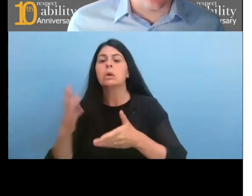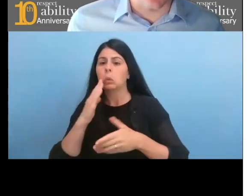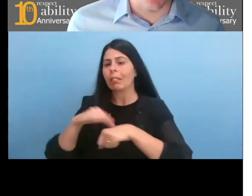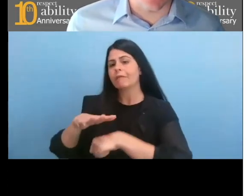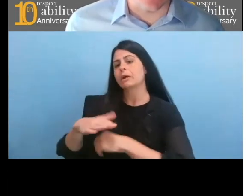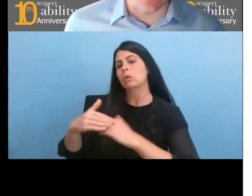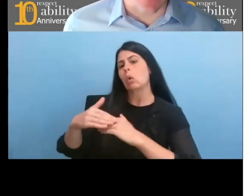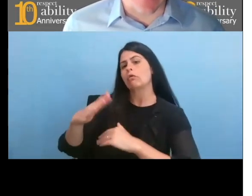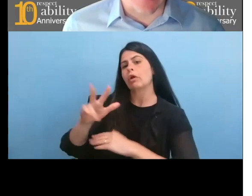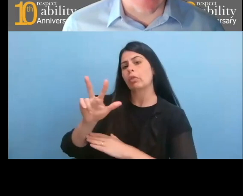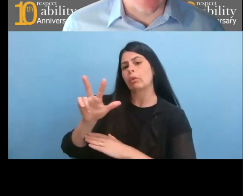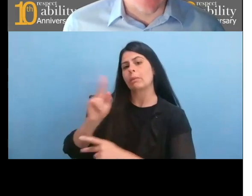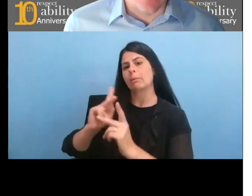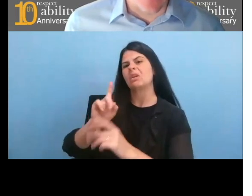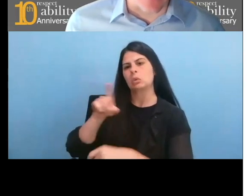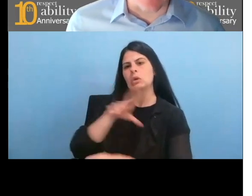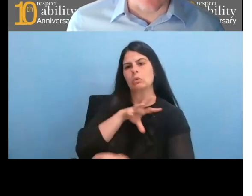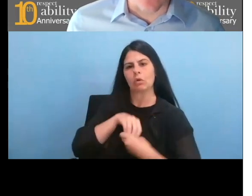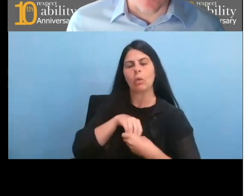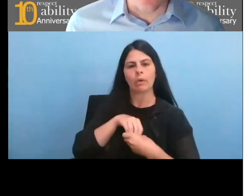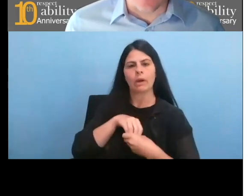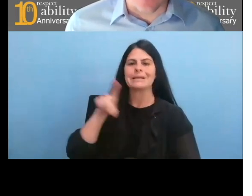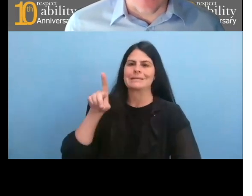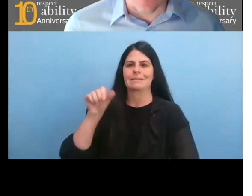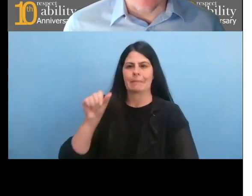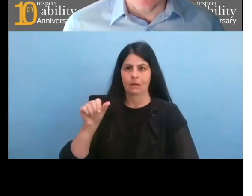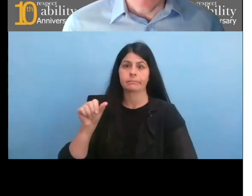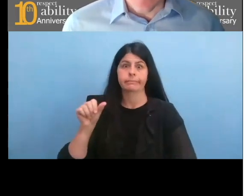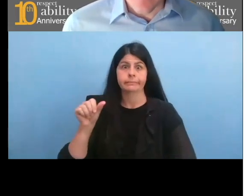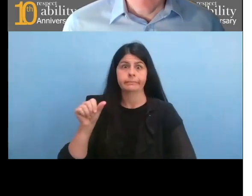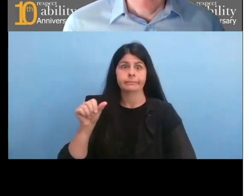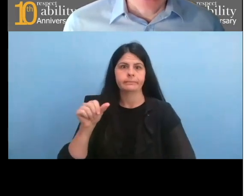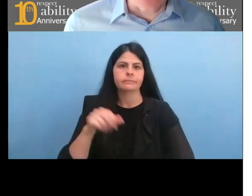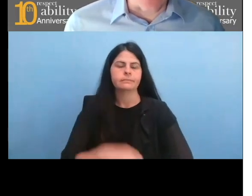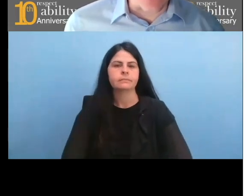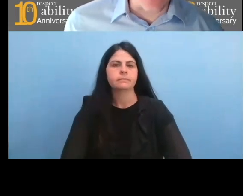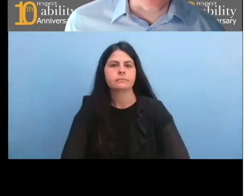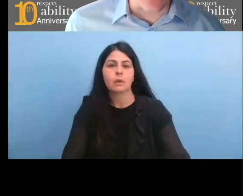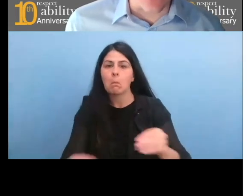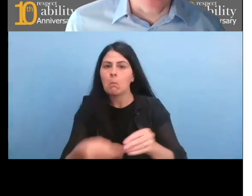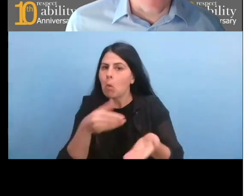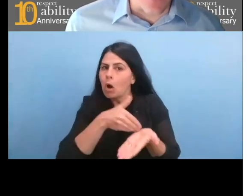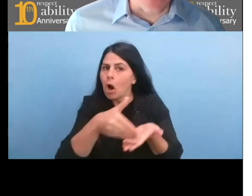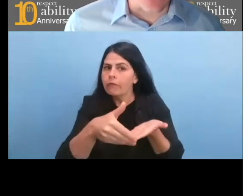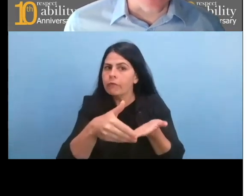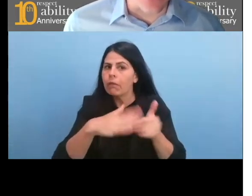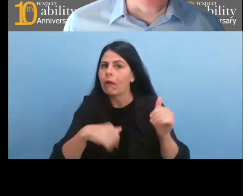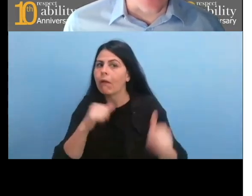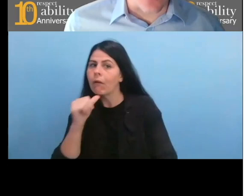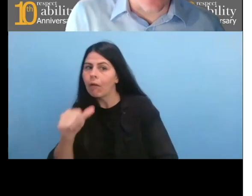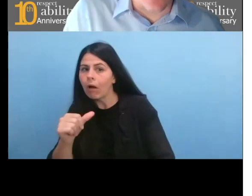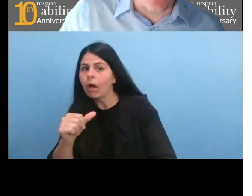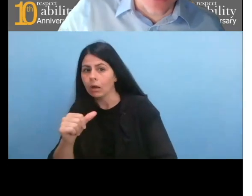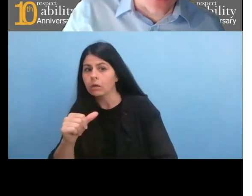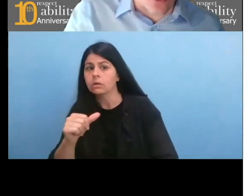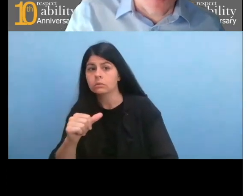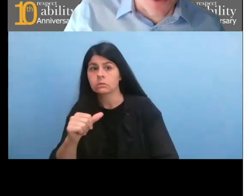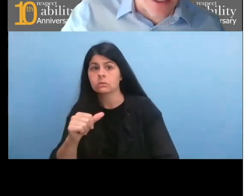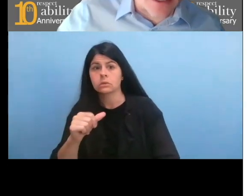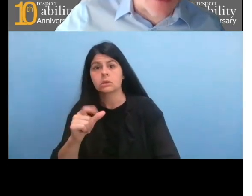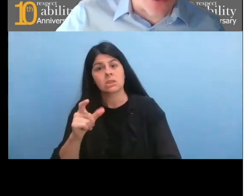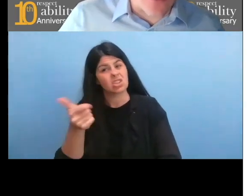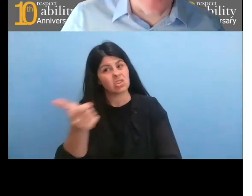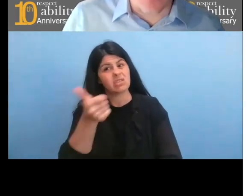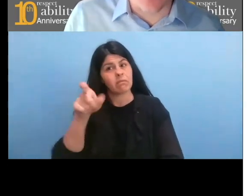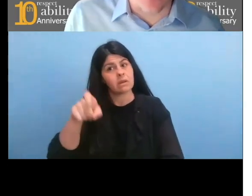be incorporating disability. And more often than not, you need to make sure that you are just